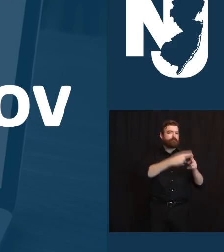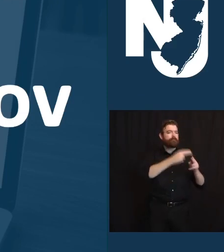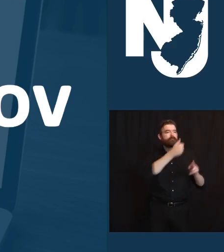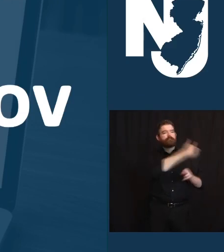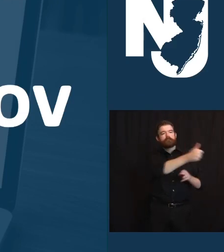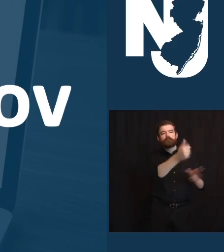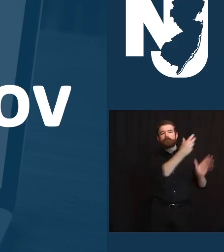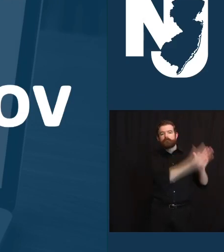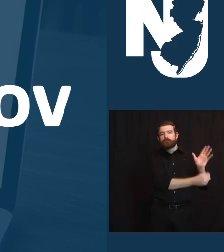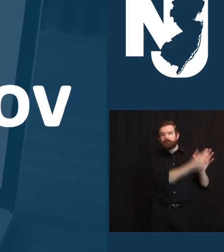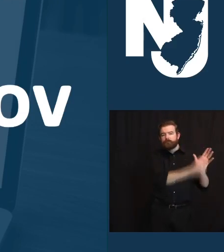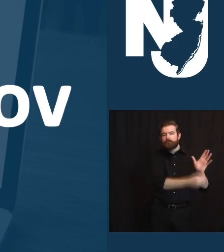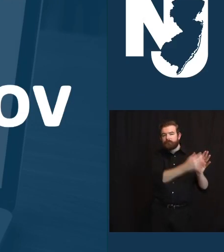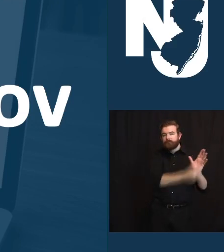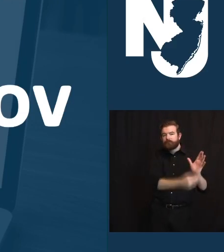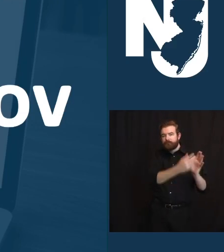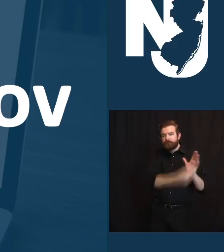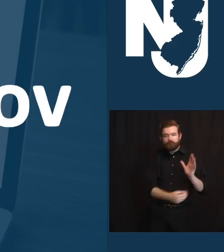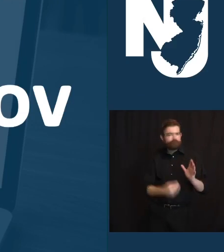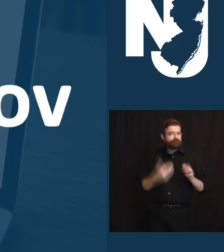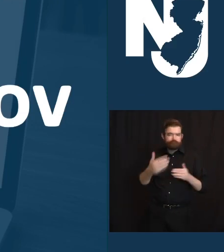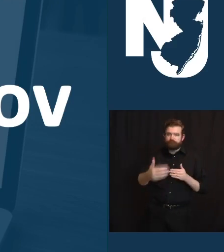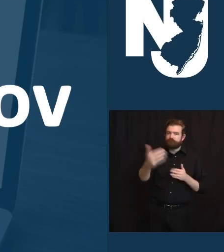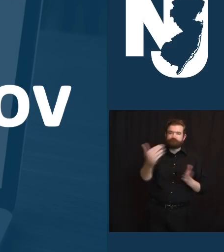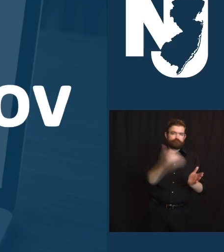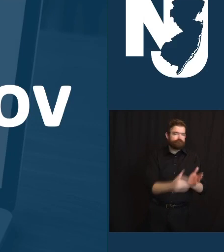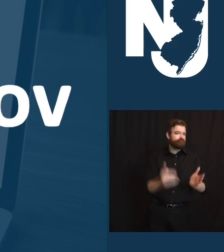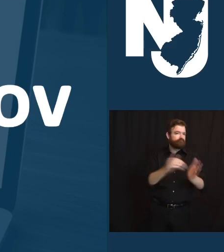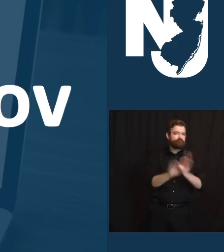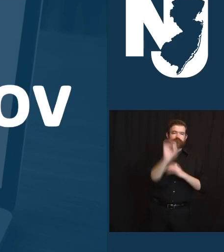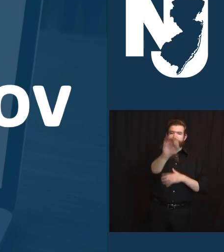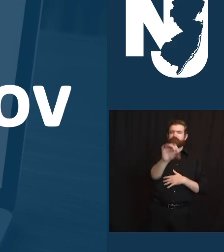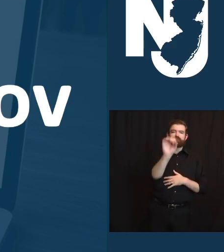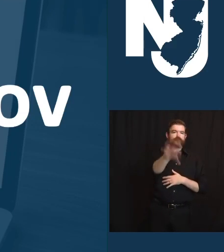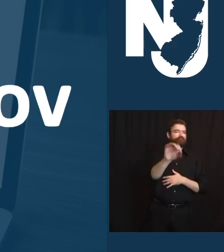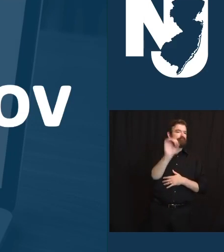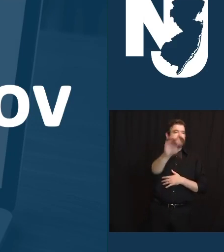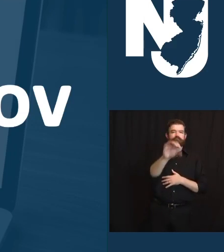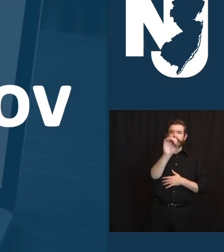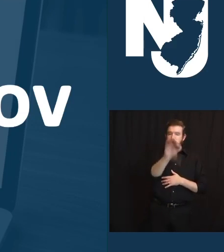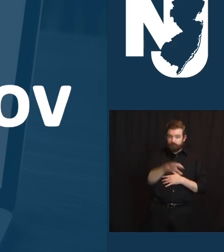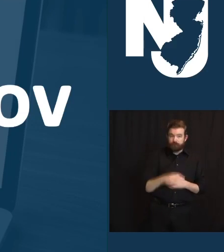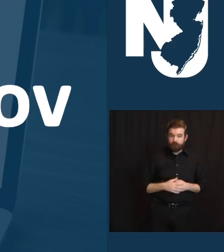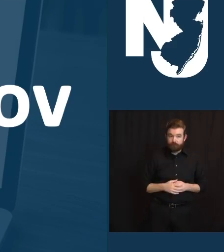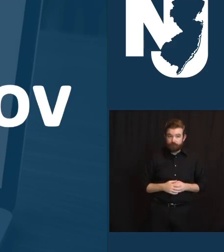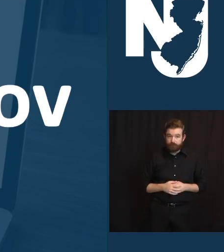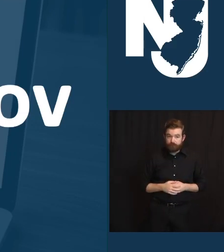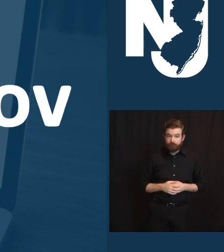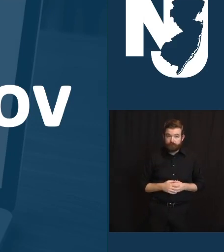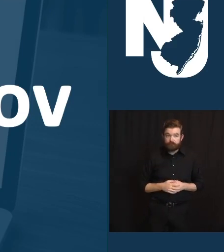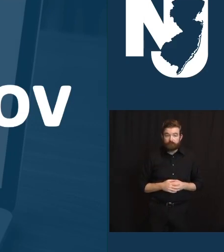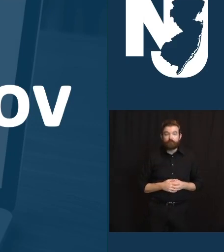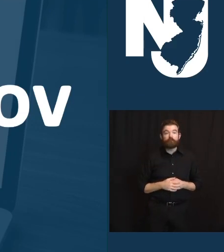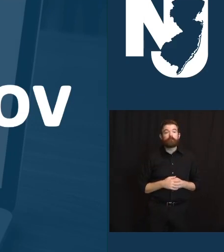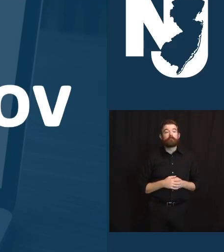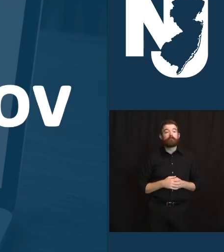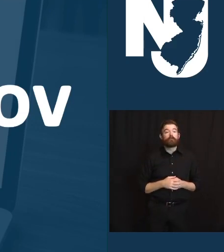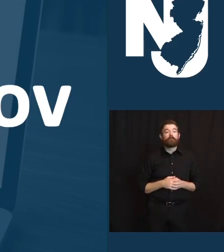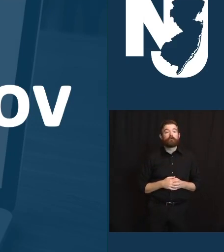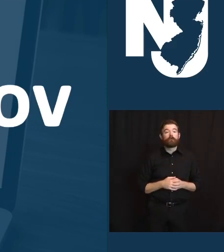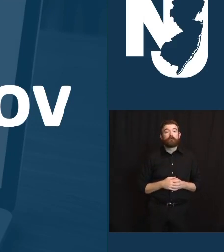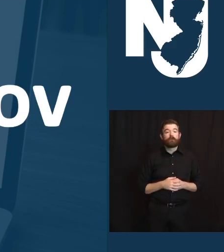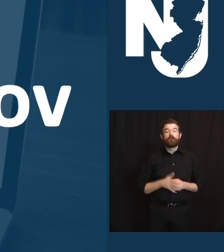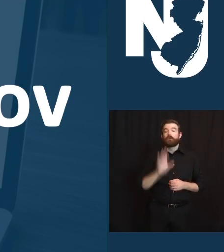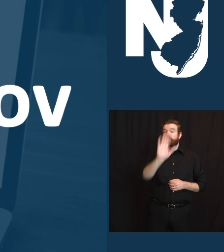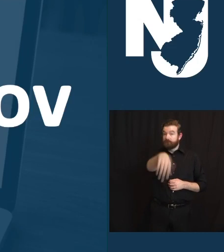day after tomorrow. And just remember, the face covering doesn't do you any good if it's not covering both your nose and your mouth.